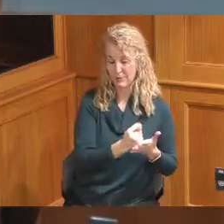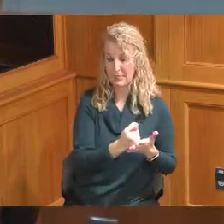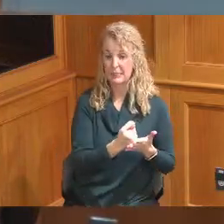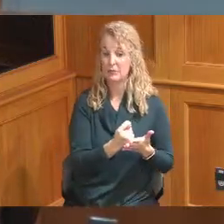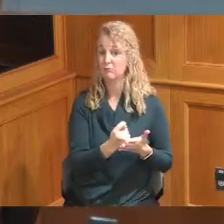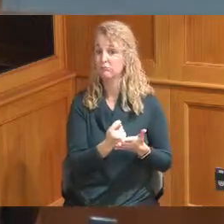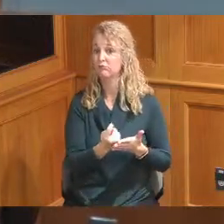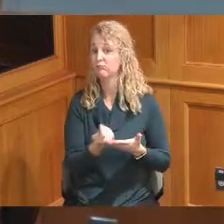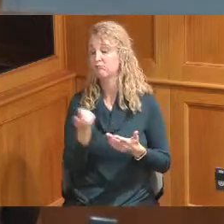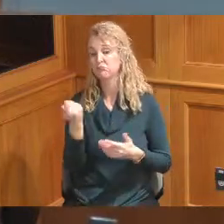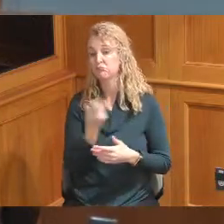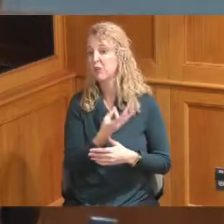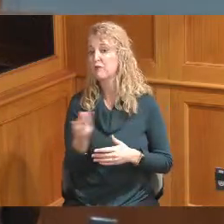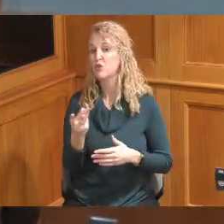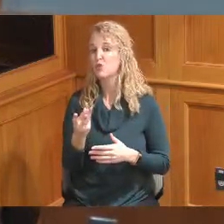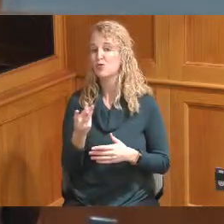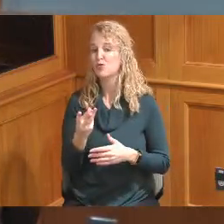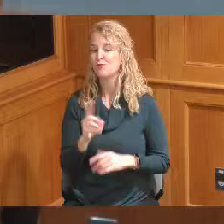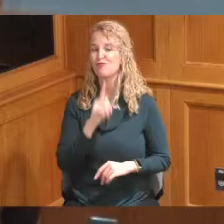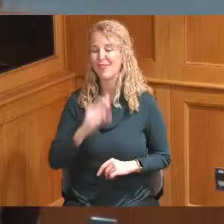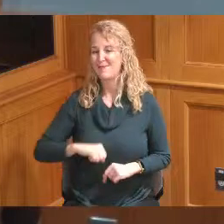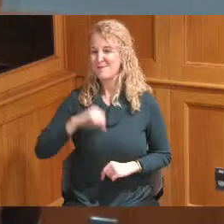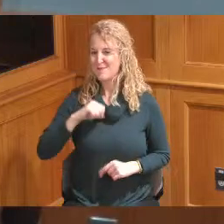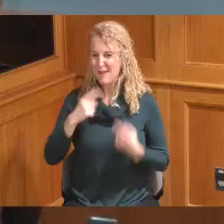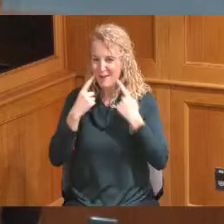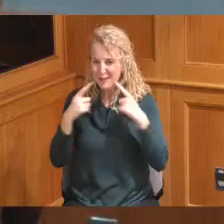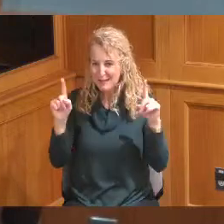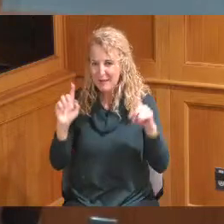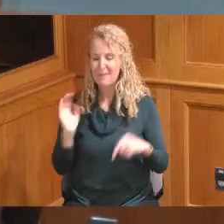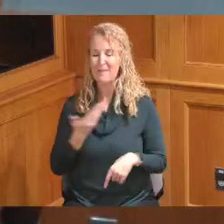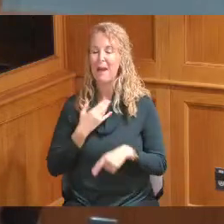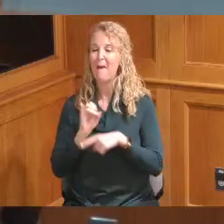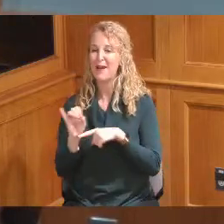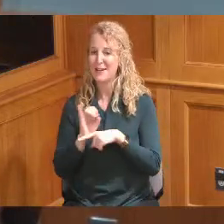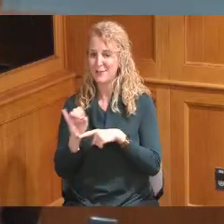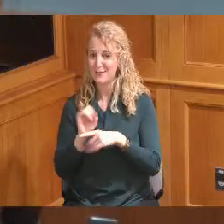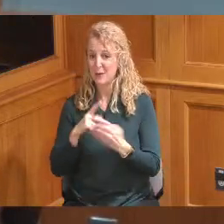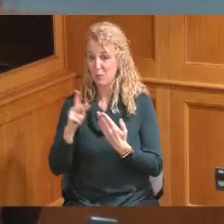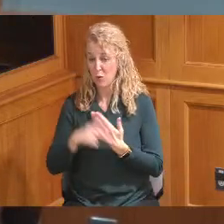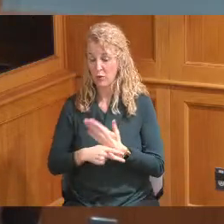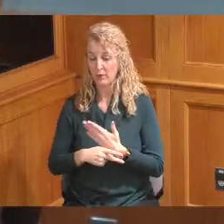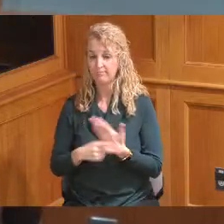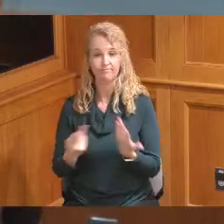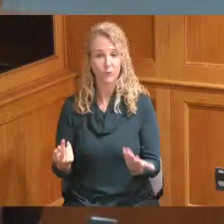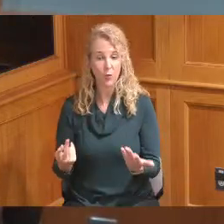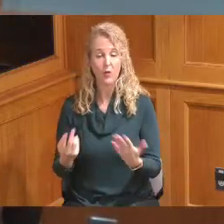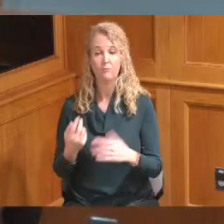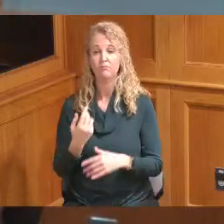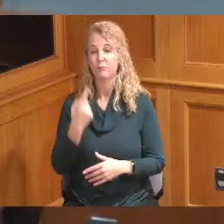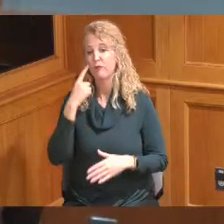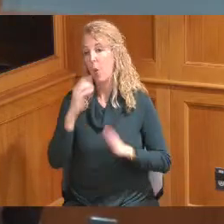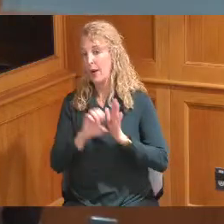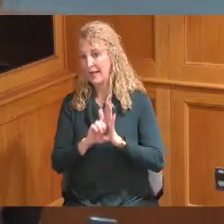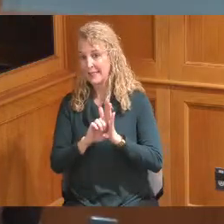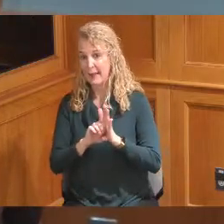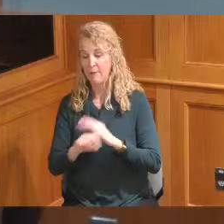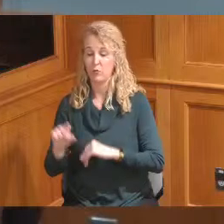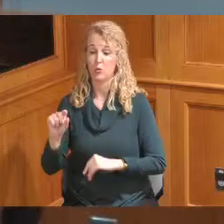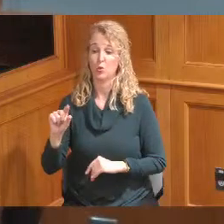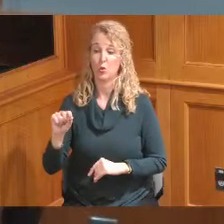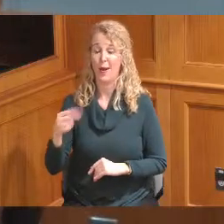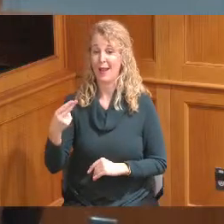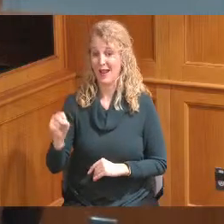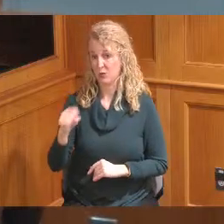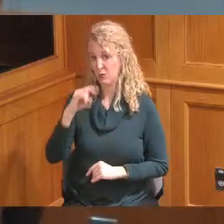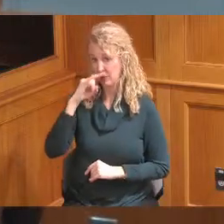application, and one that I'm specifically really proud of, is our internship program. So we will take 20 Cincinnati Public School students,